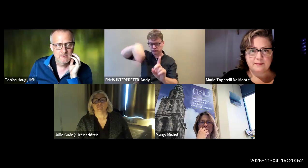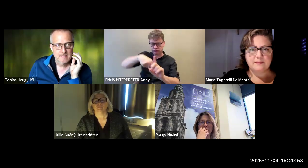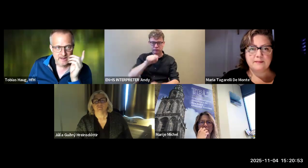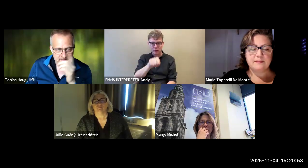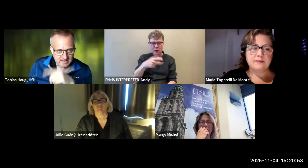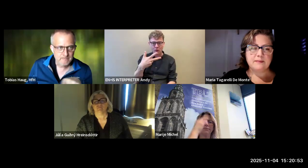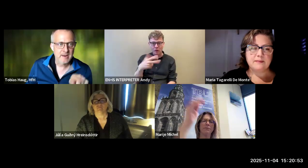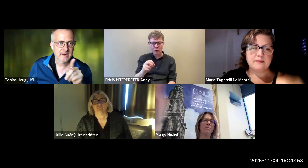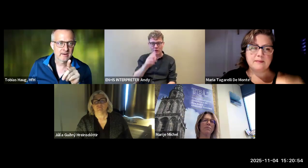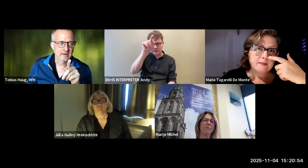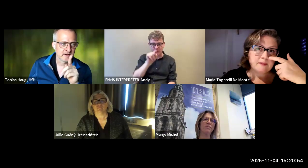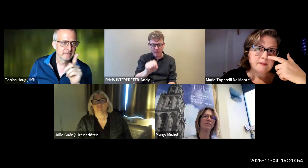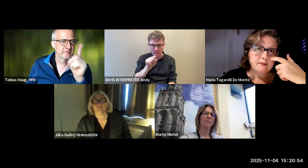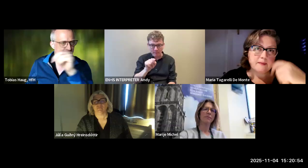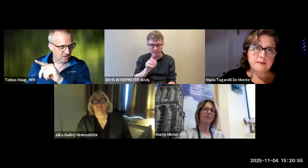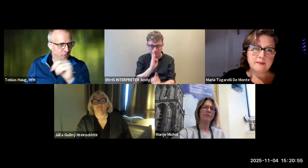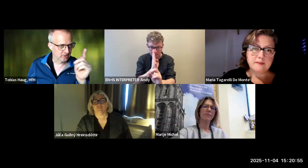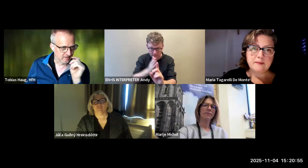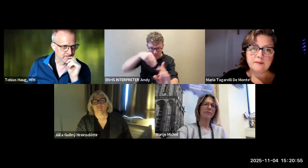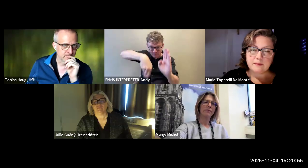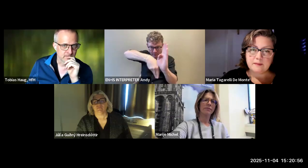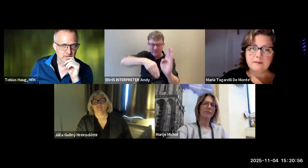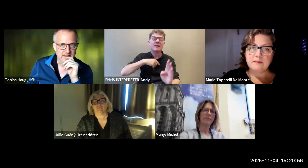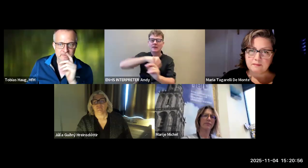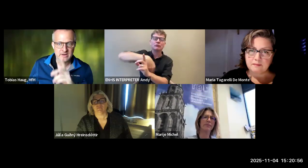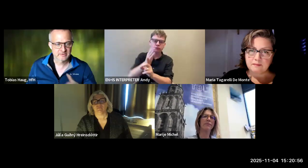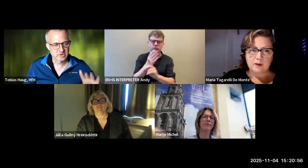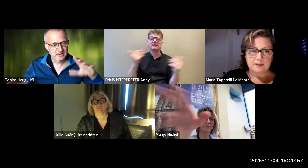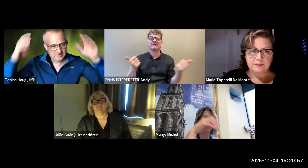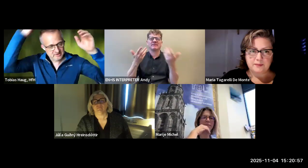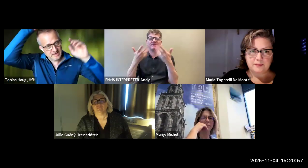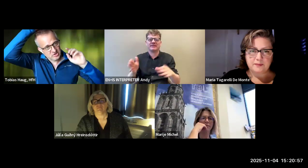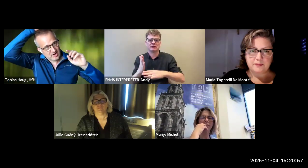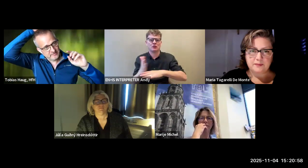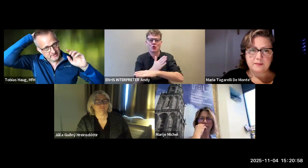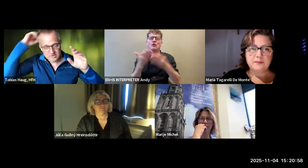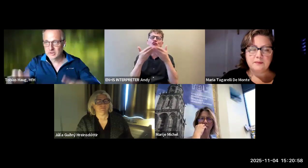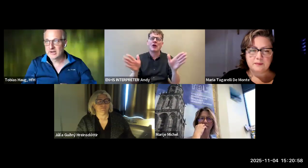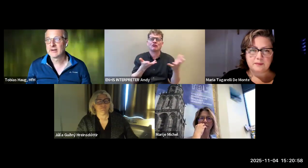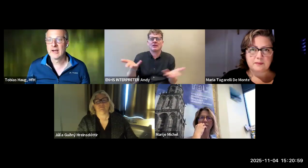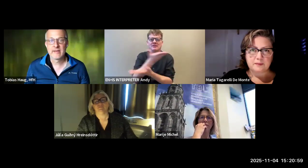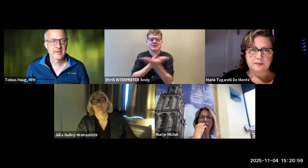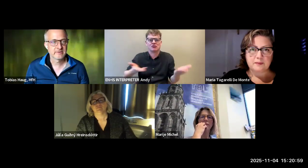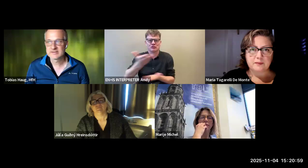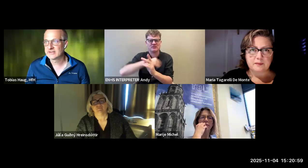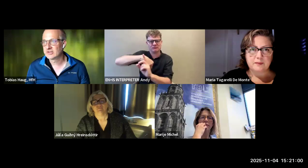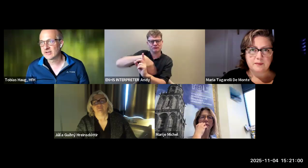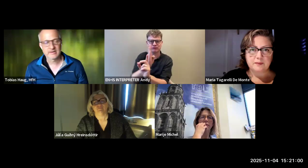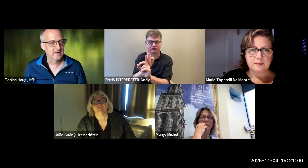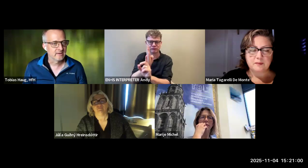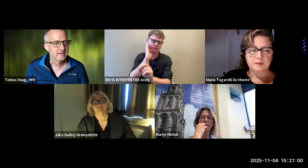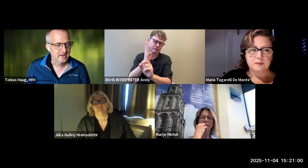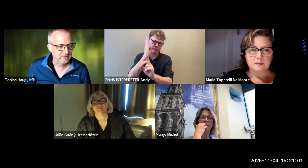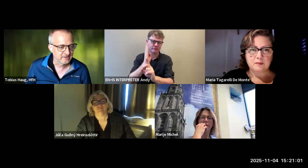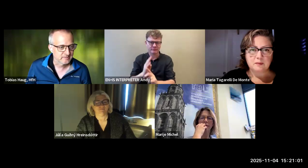time, and then get back, and then we finish up earlier, right? So we have a general discussion after this break, and then we see